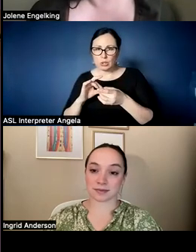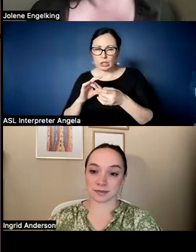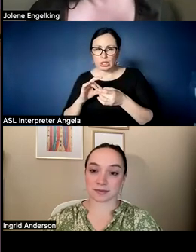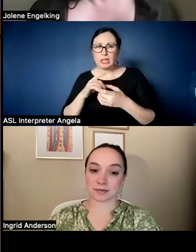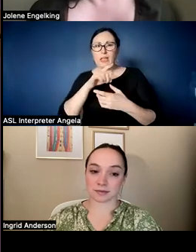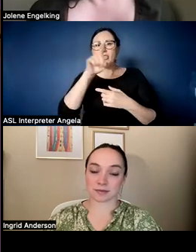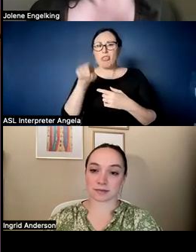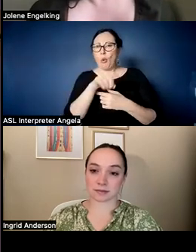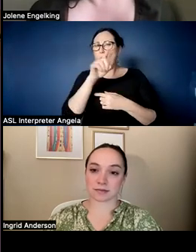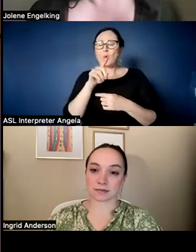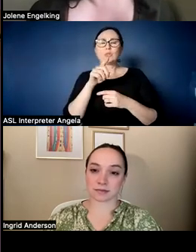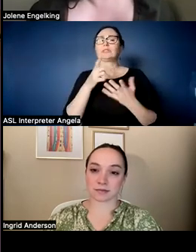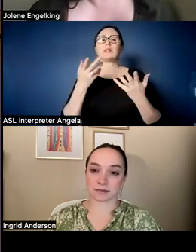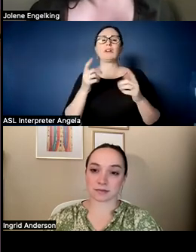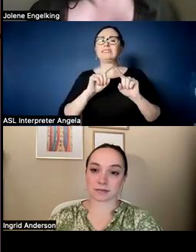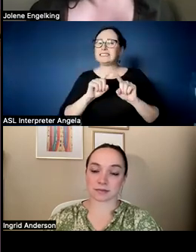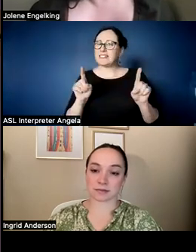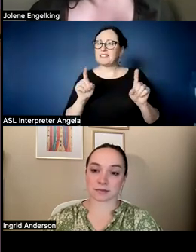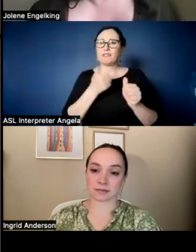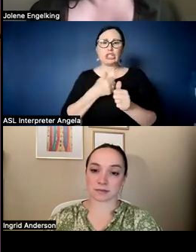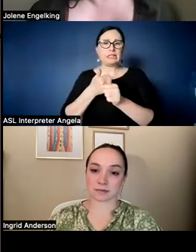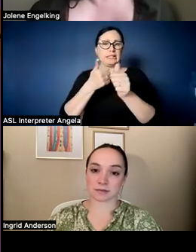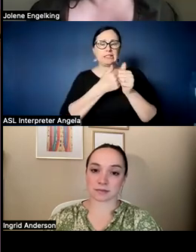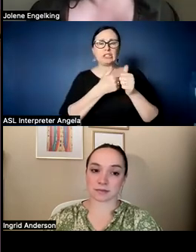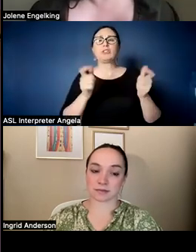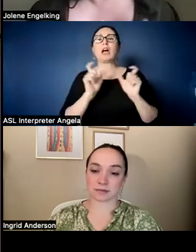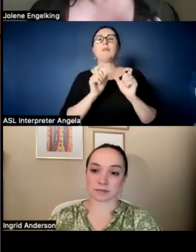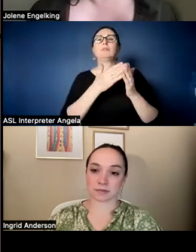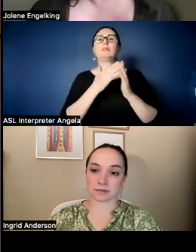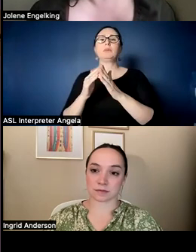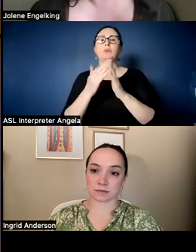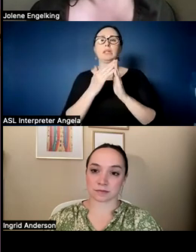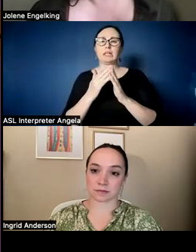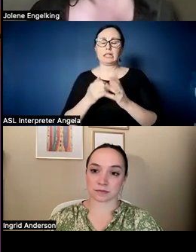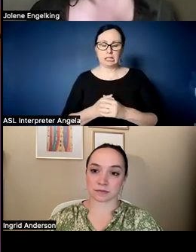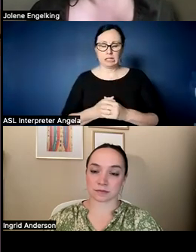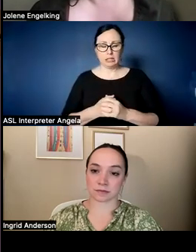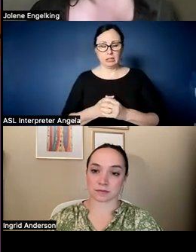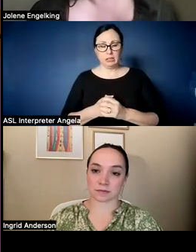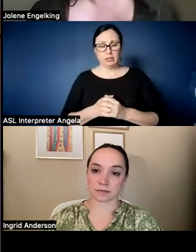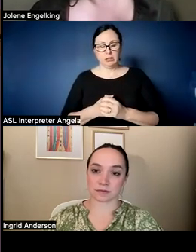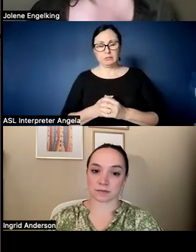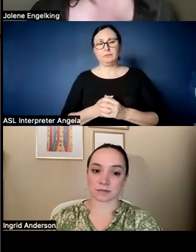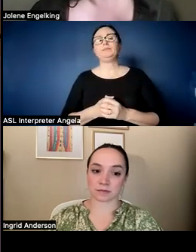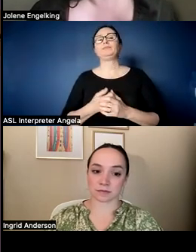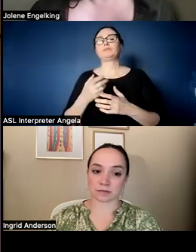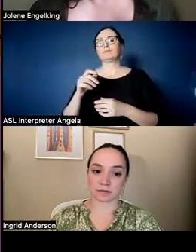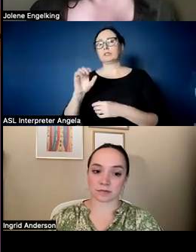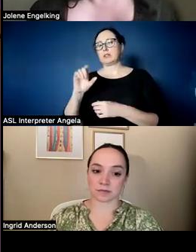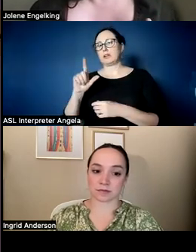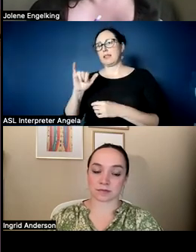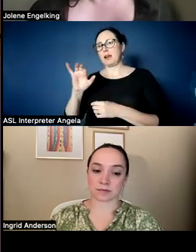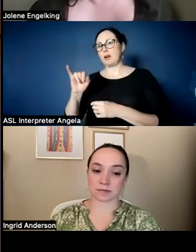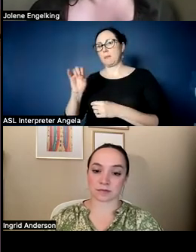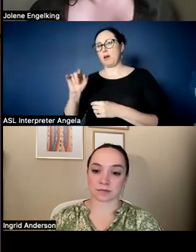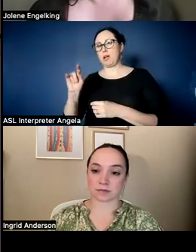right? And this was an idea that was first brought forward to me by Bonnie Claremont, who works at the Tribal Law and Policy Institute,